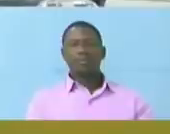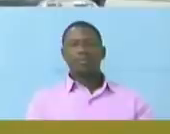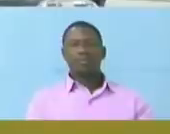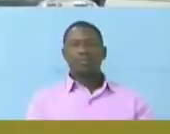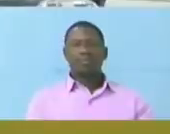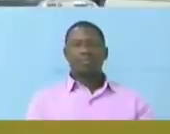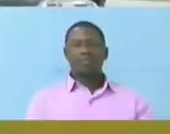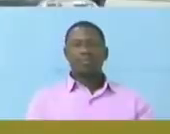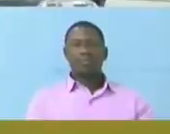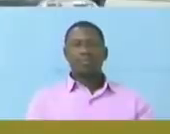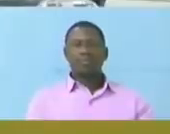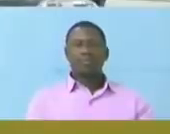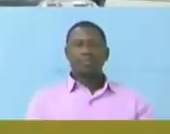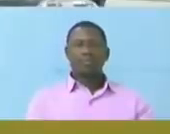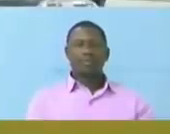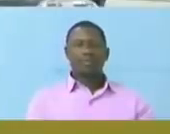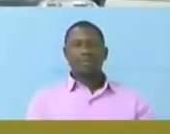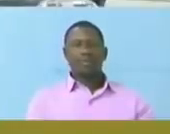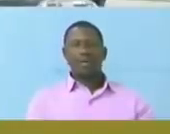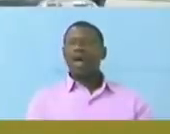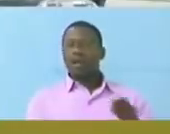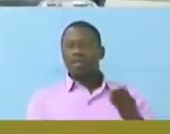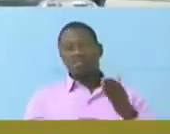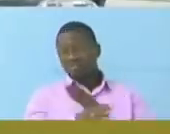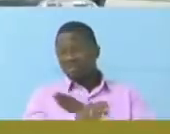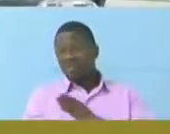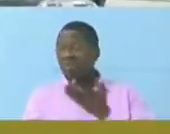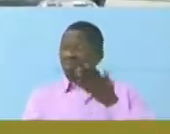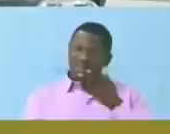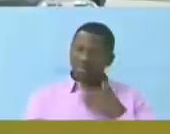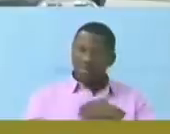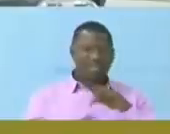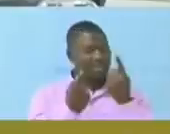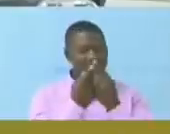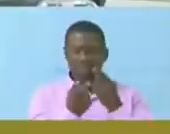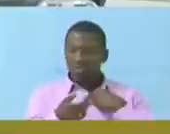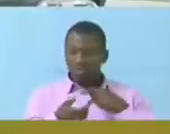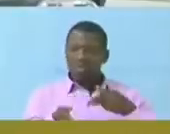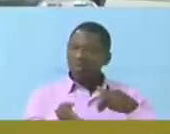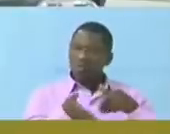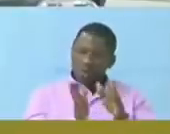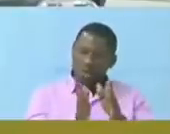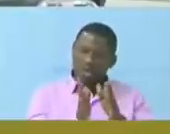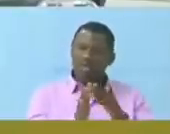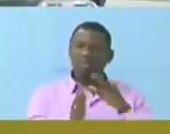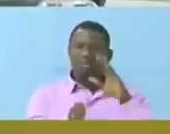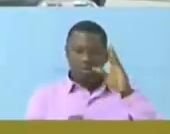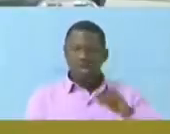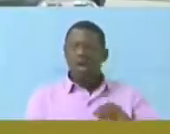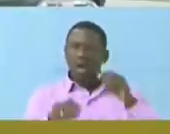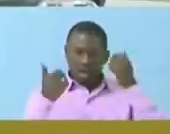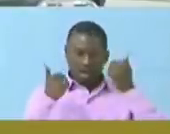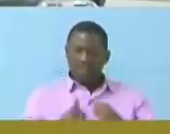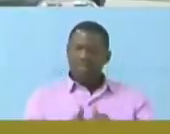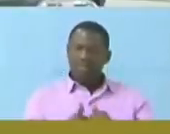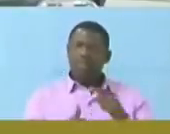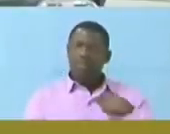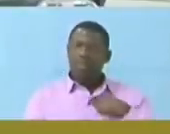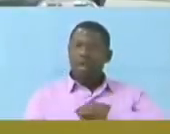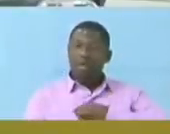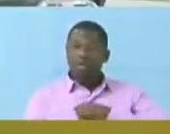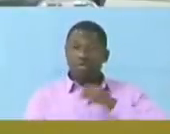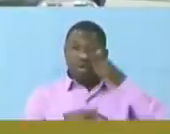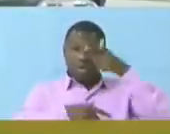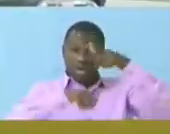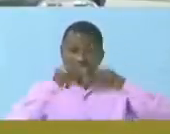things are not going that way the way it should have gone, but then at the level of me personally, this